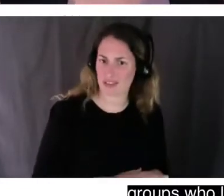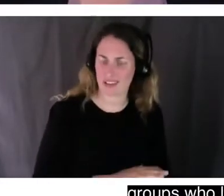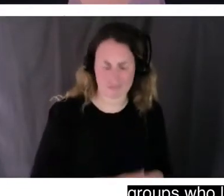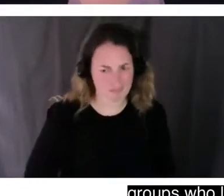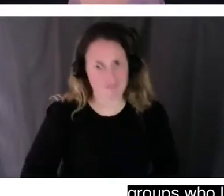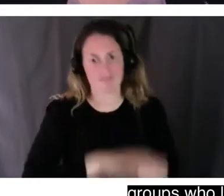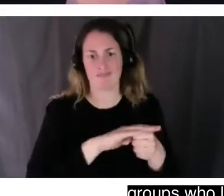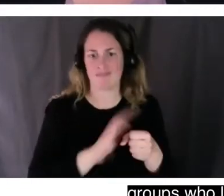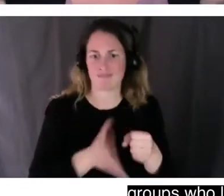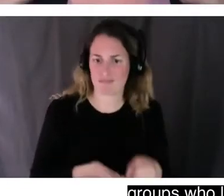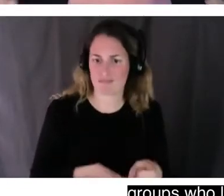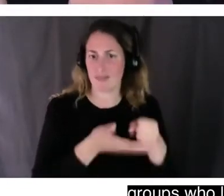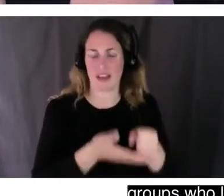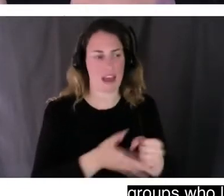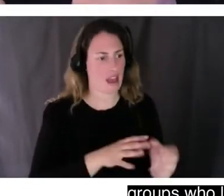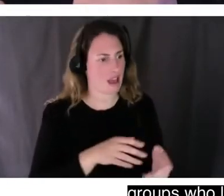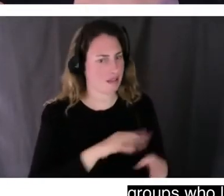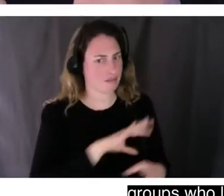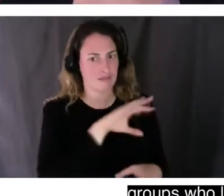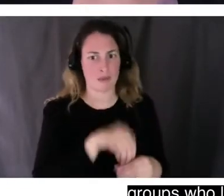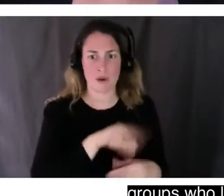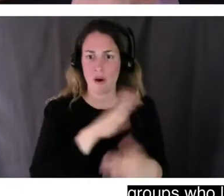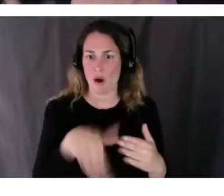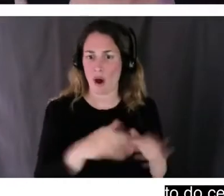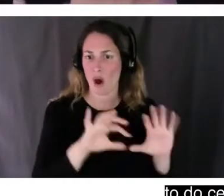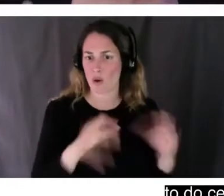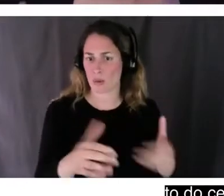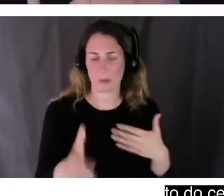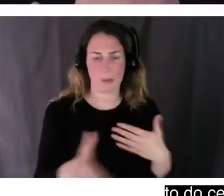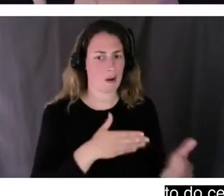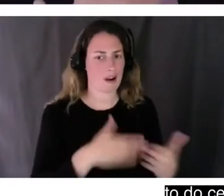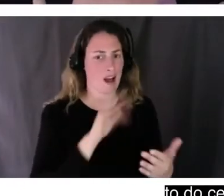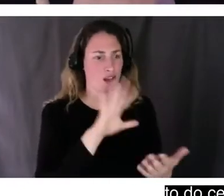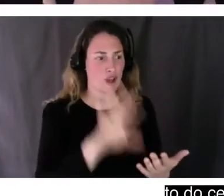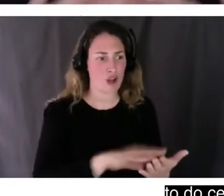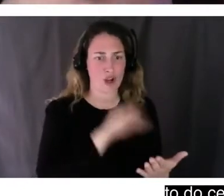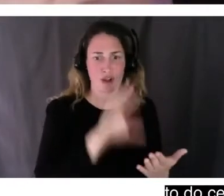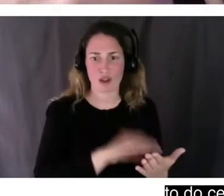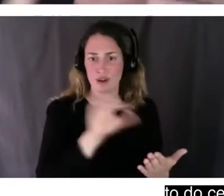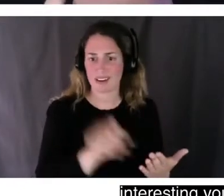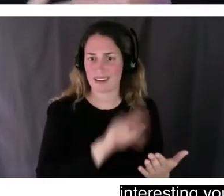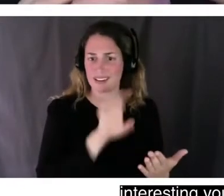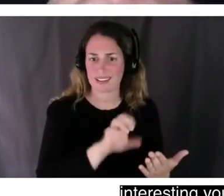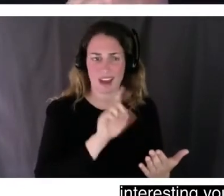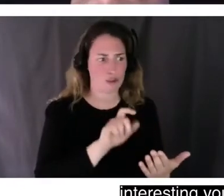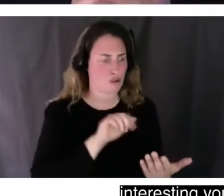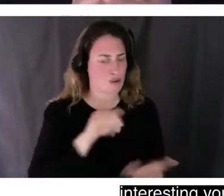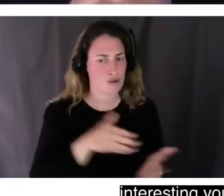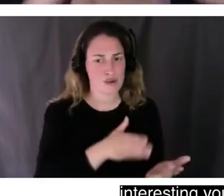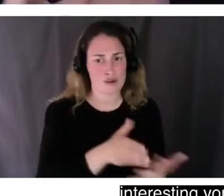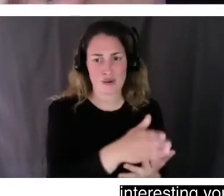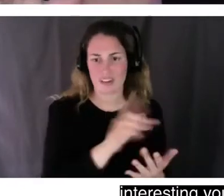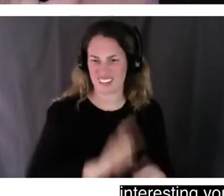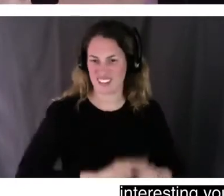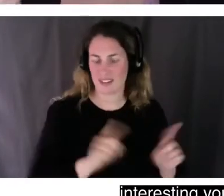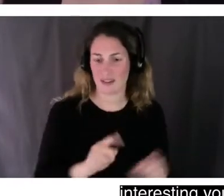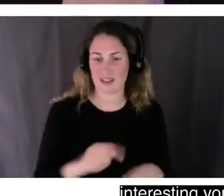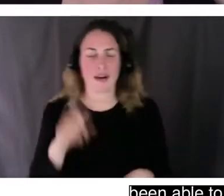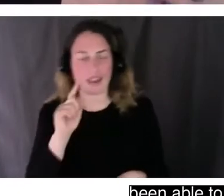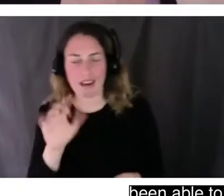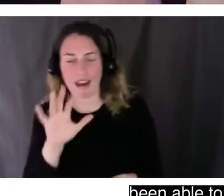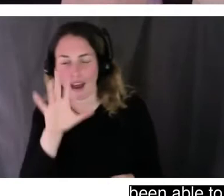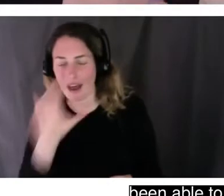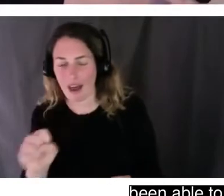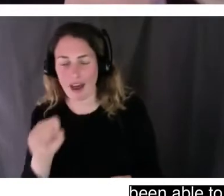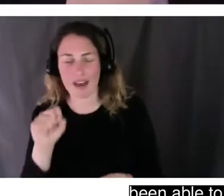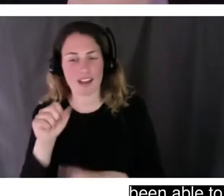groups who learn many different ways how to do certain things. So I think it's so interesting, your HR background and how you've